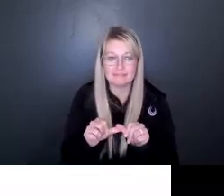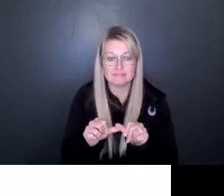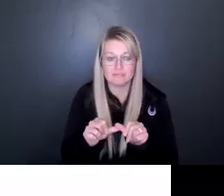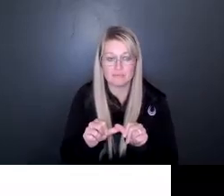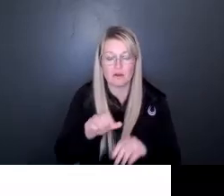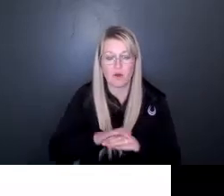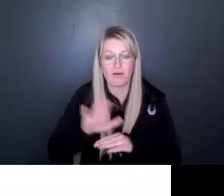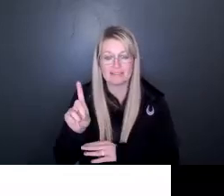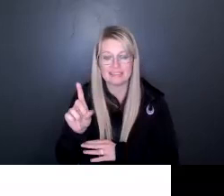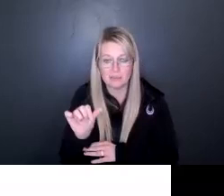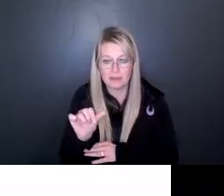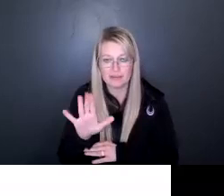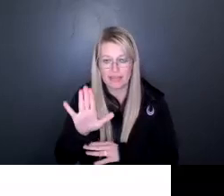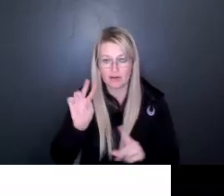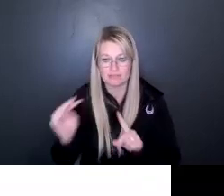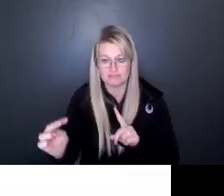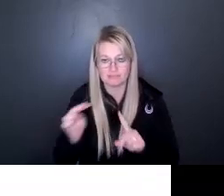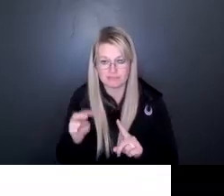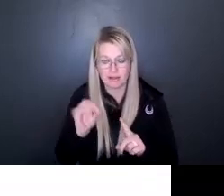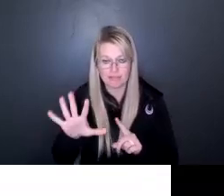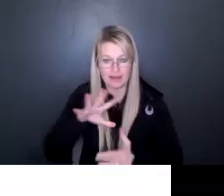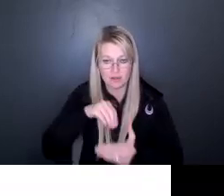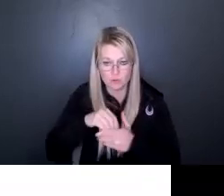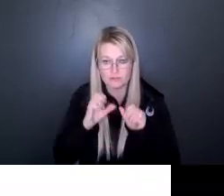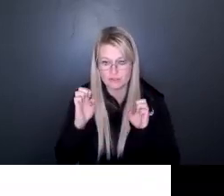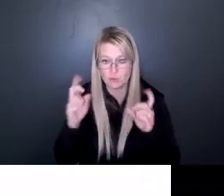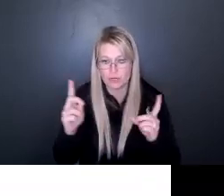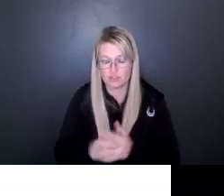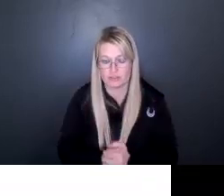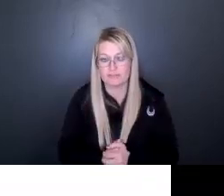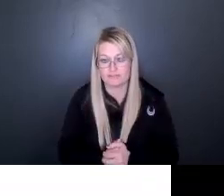the disability aspect of that inclusive education,